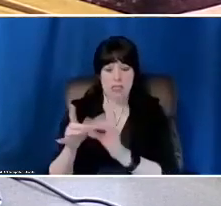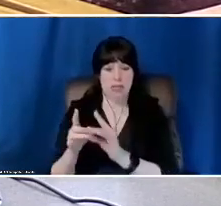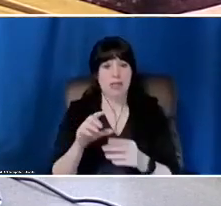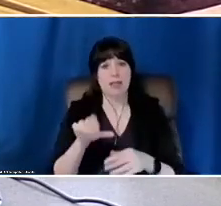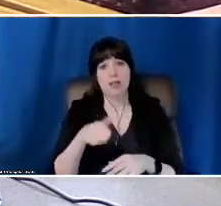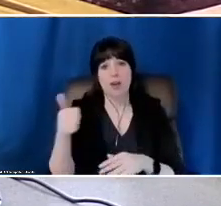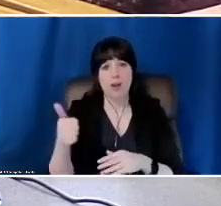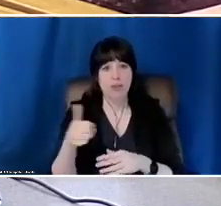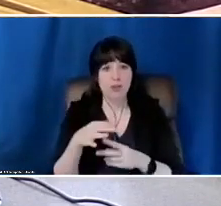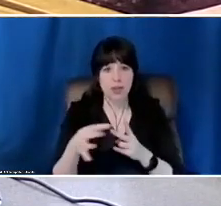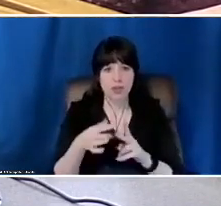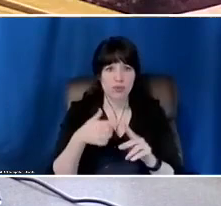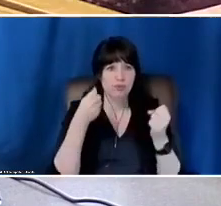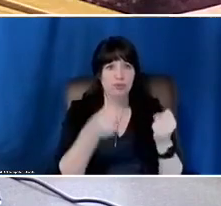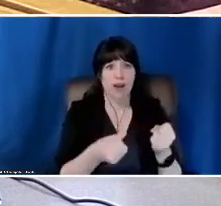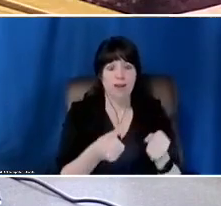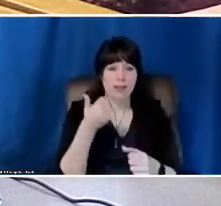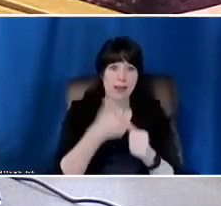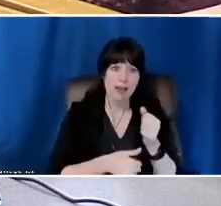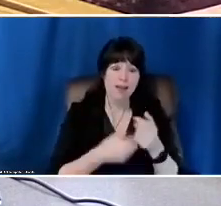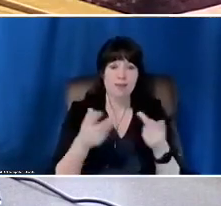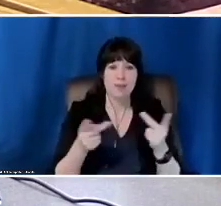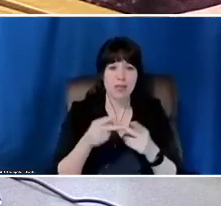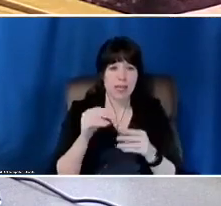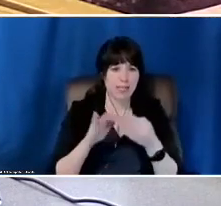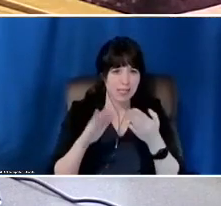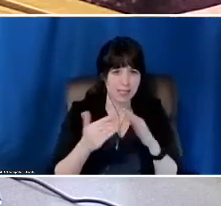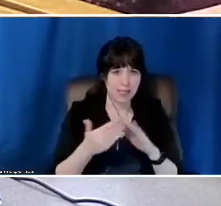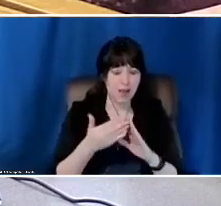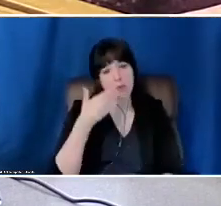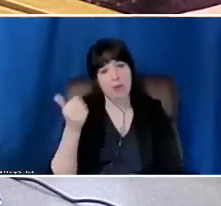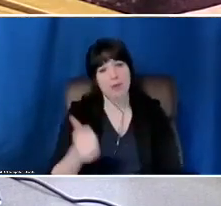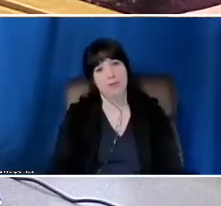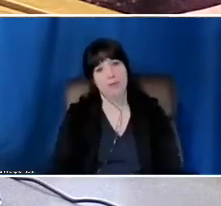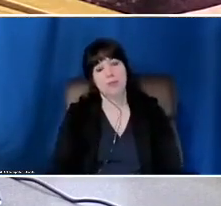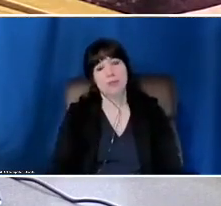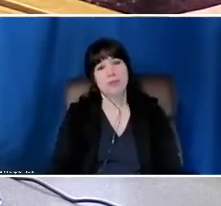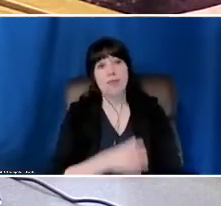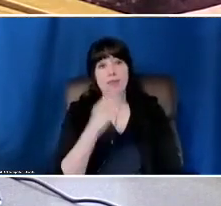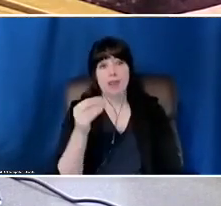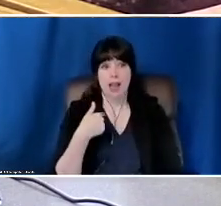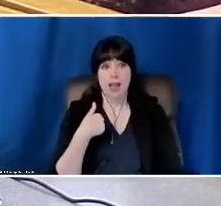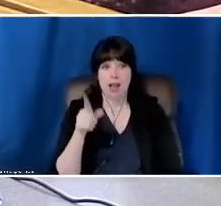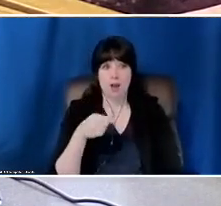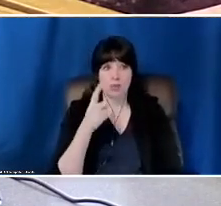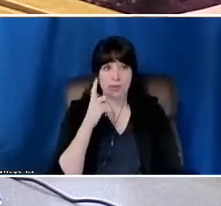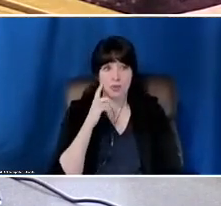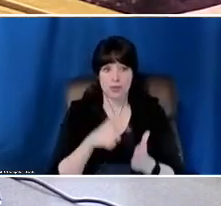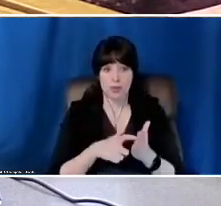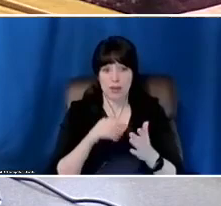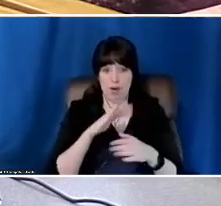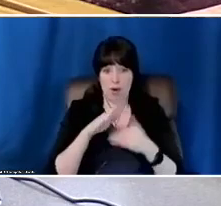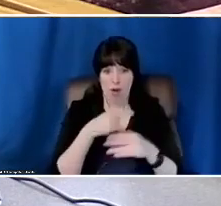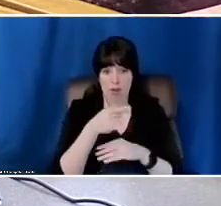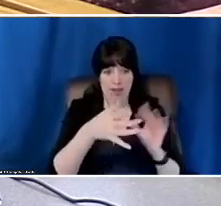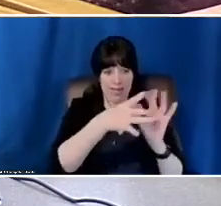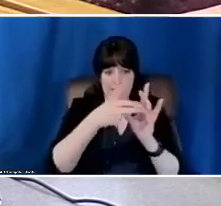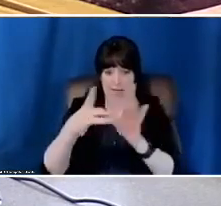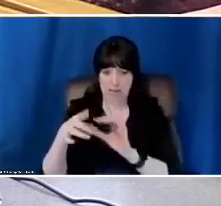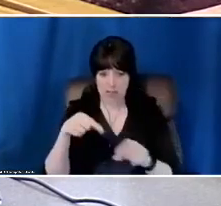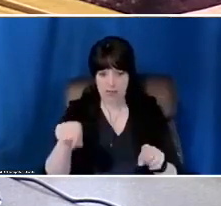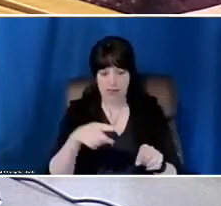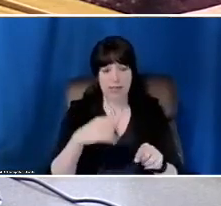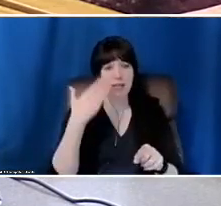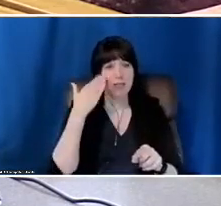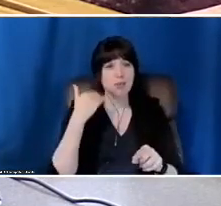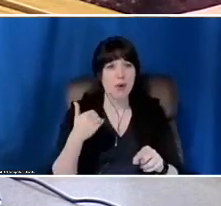to driving every place in town, the better. And I would just note that all of that connectivity is why